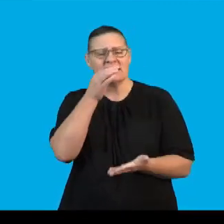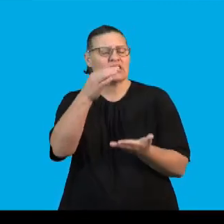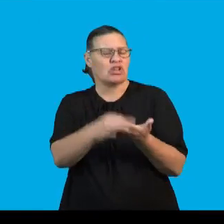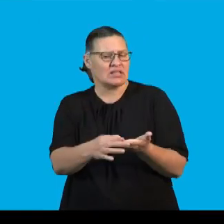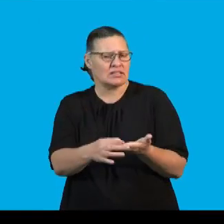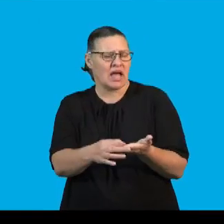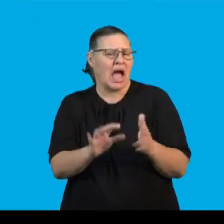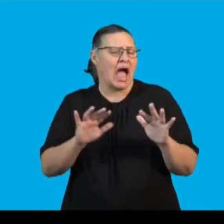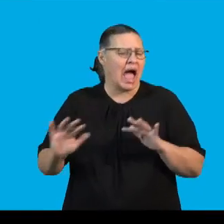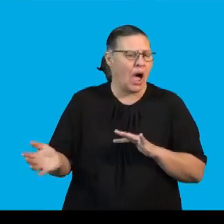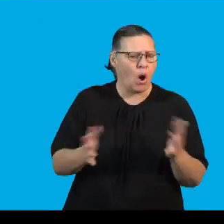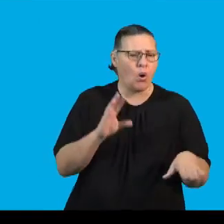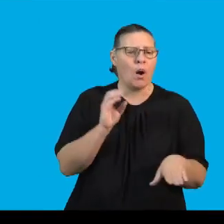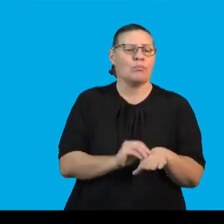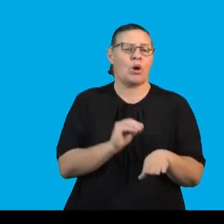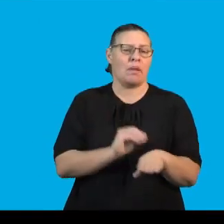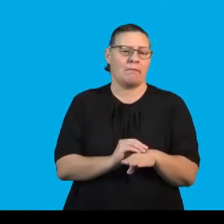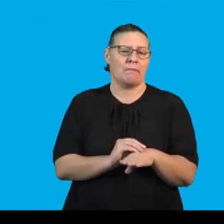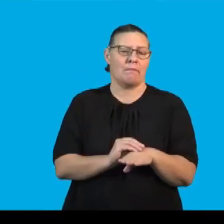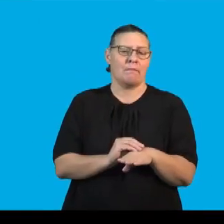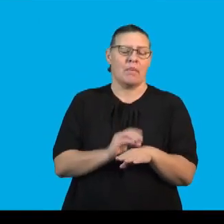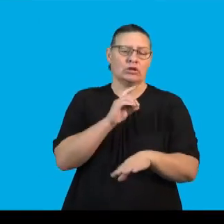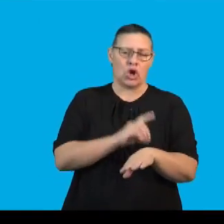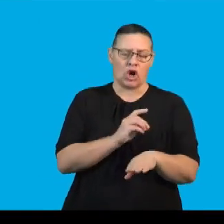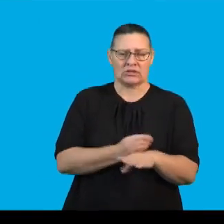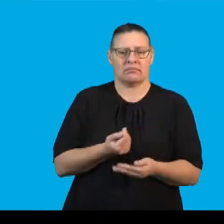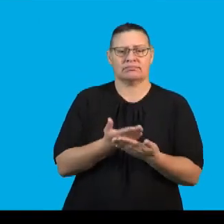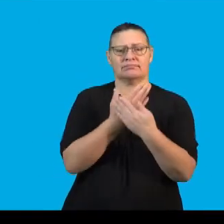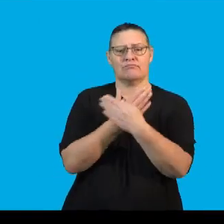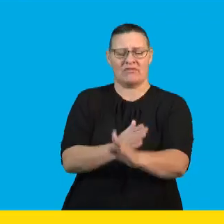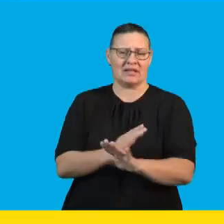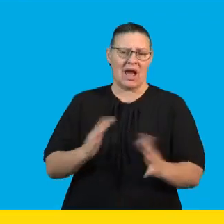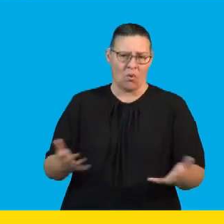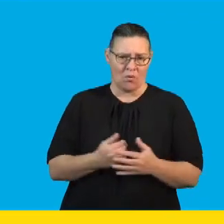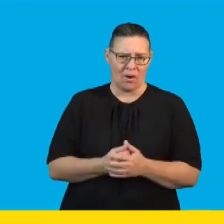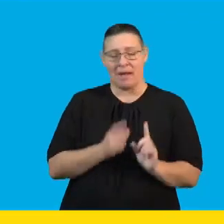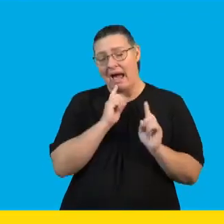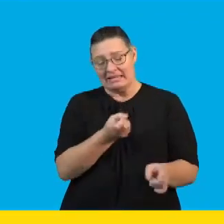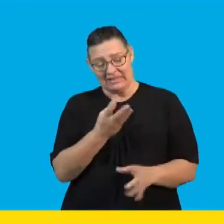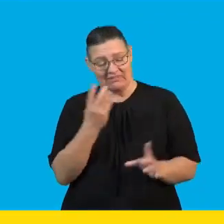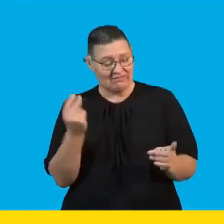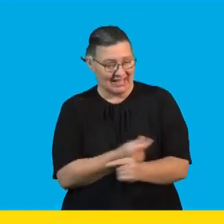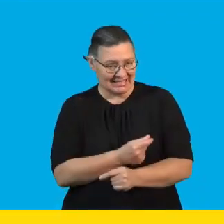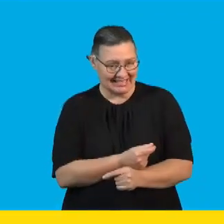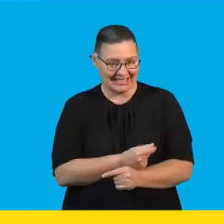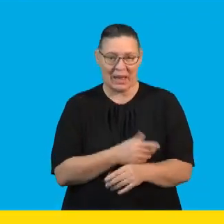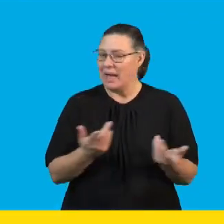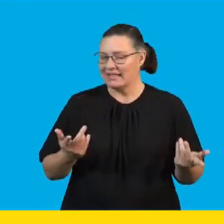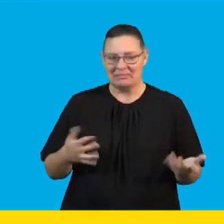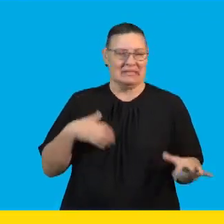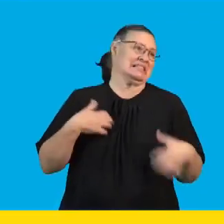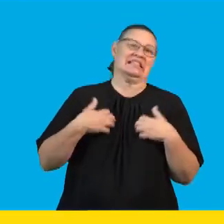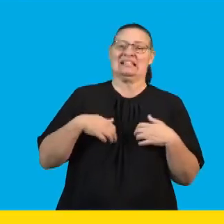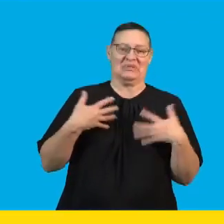B, suggest one way in which the problem could possibly be treated by a doctor. I was too quick to give you an answer, but I said